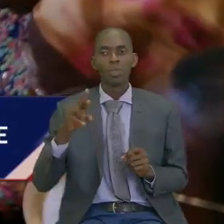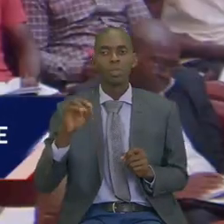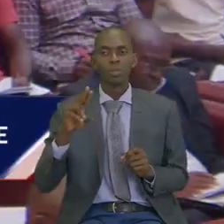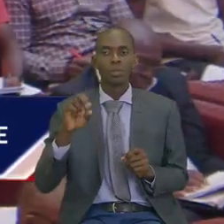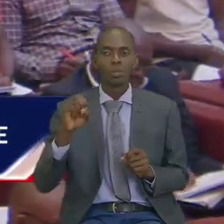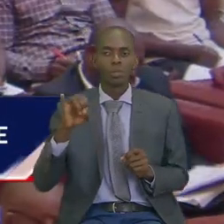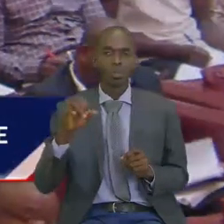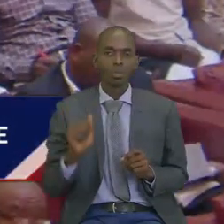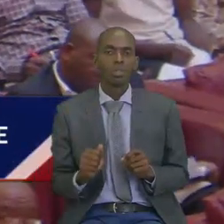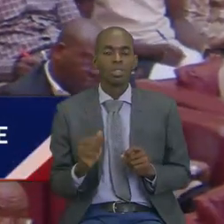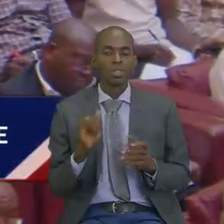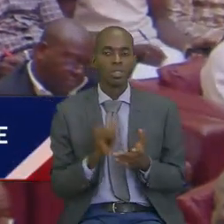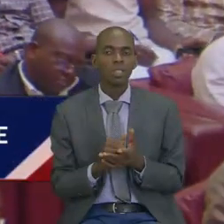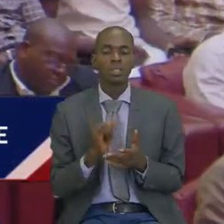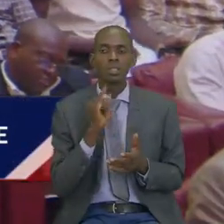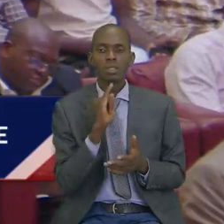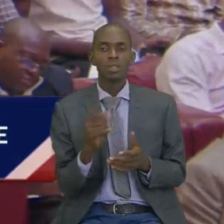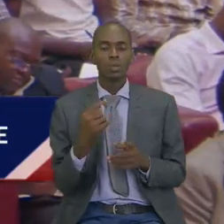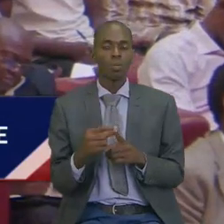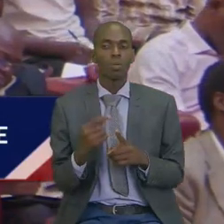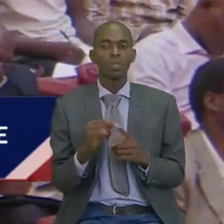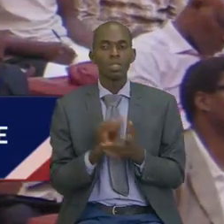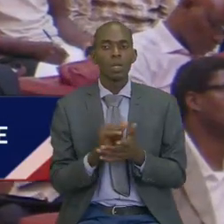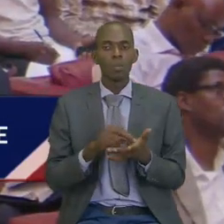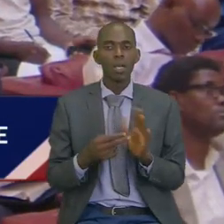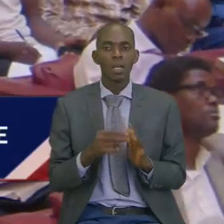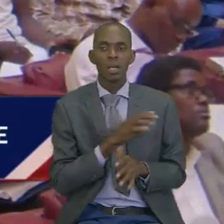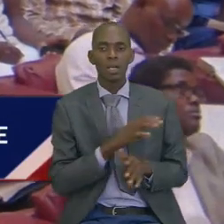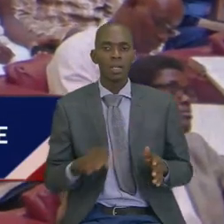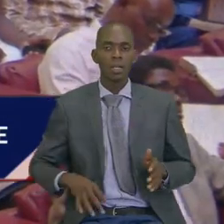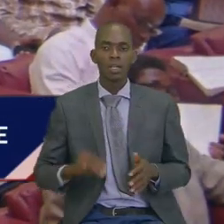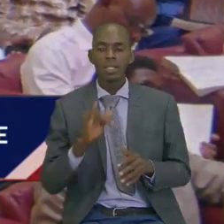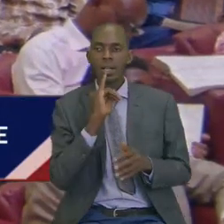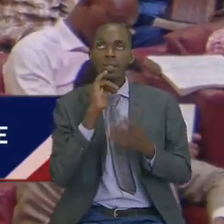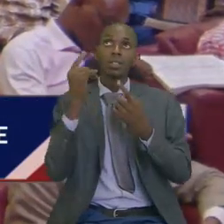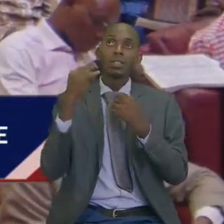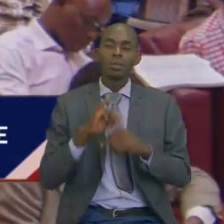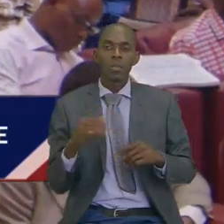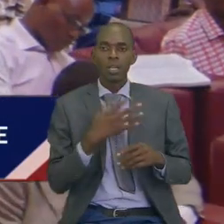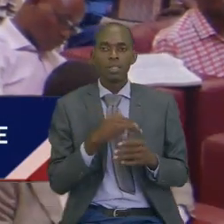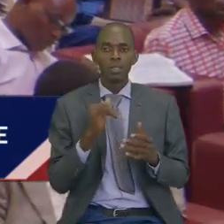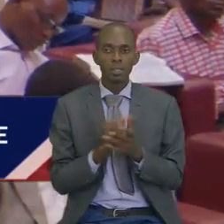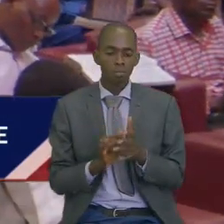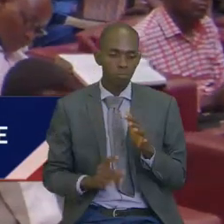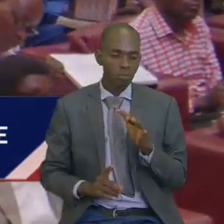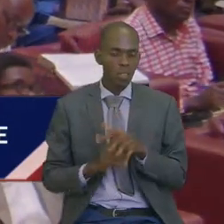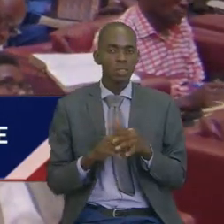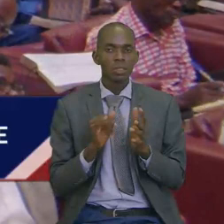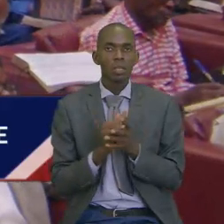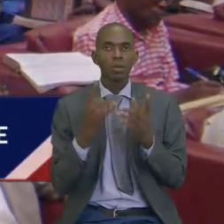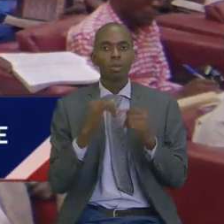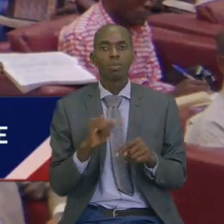of the Lord. That's a Greek word that means Christ is coming. And that appearance and that coming is